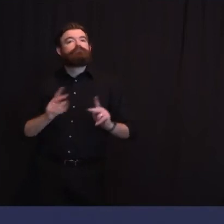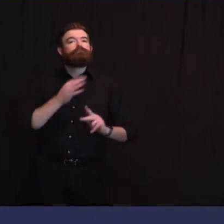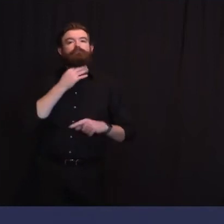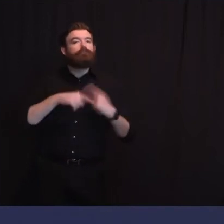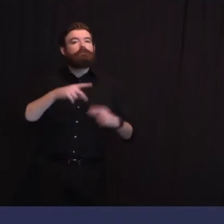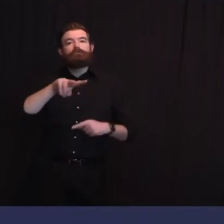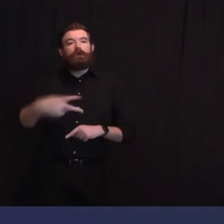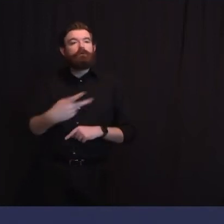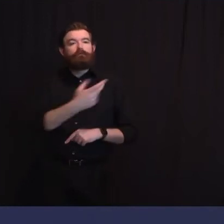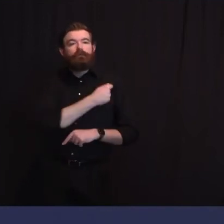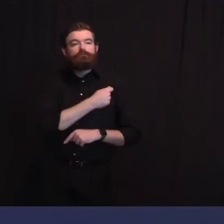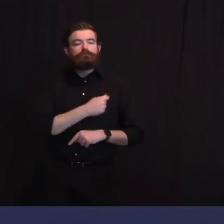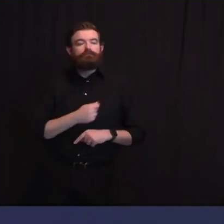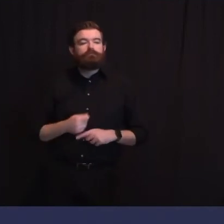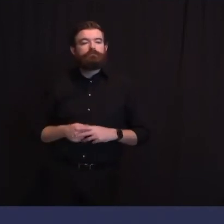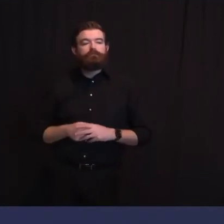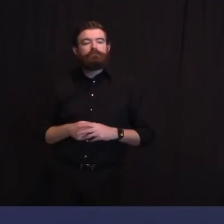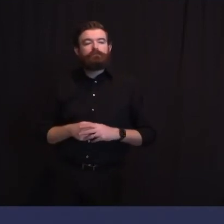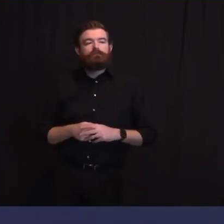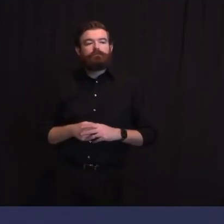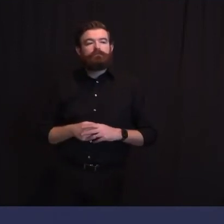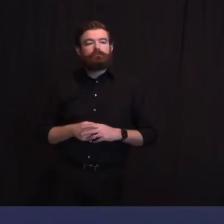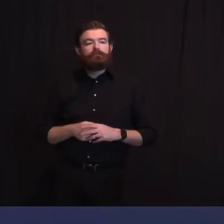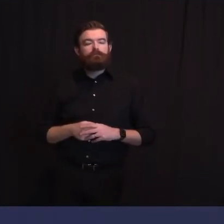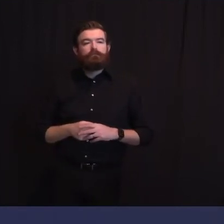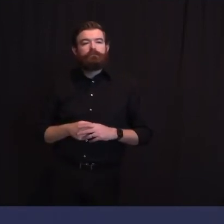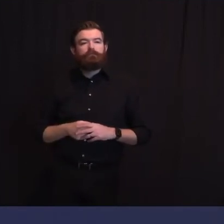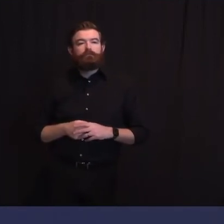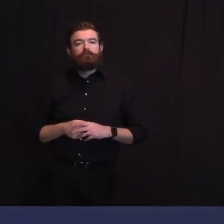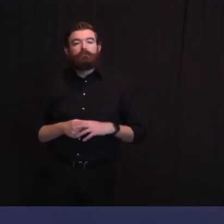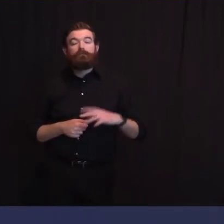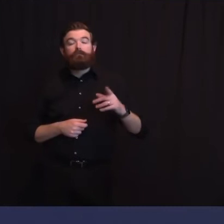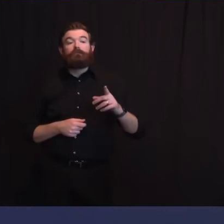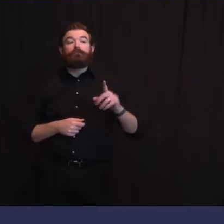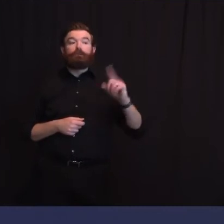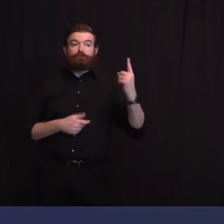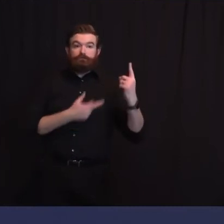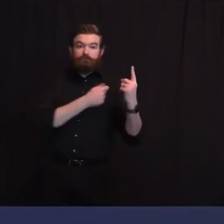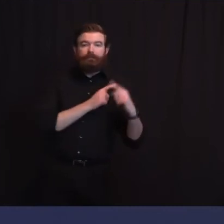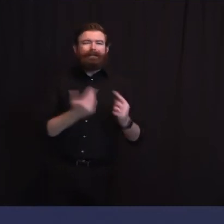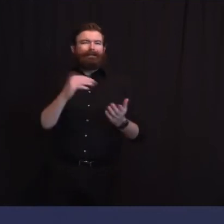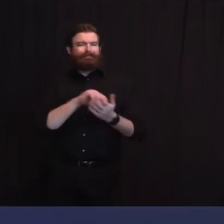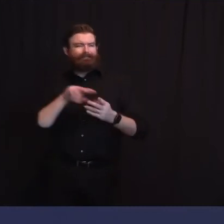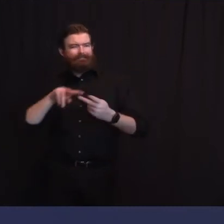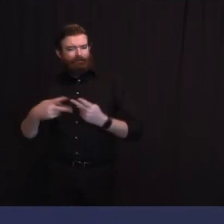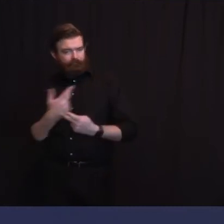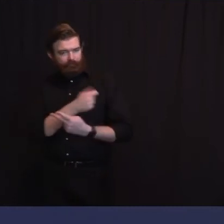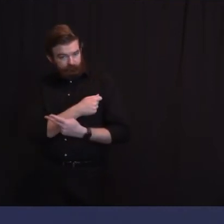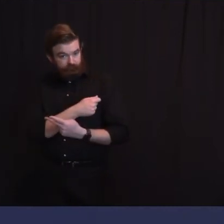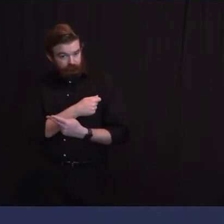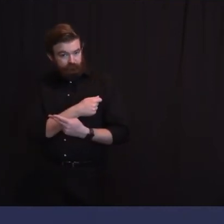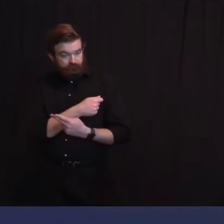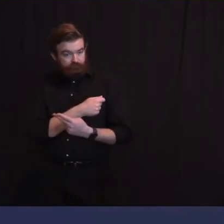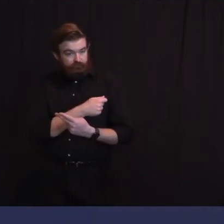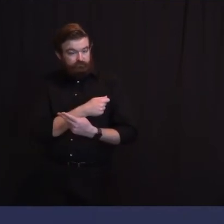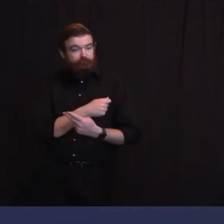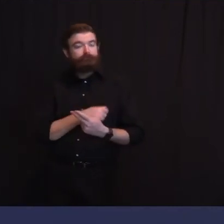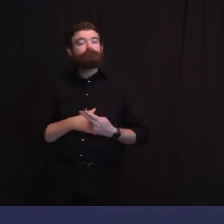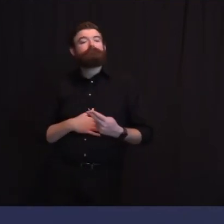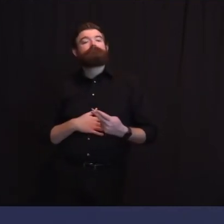but the first and the second should not be in competition. These are in separate, discrete batches in terms of their. So